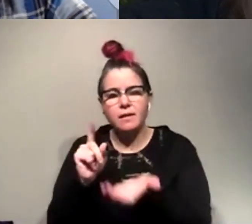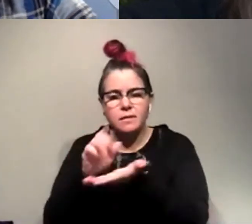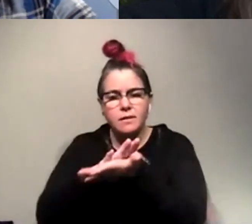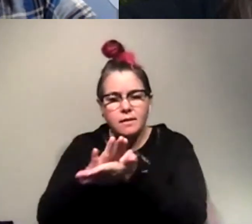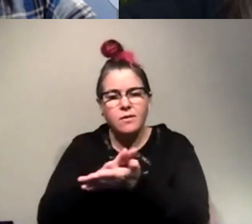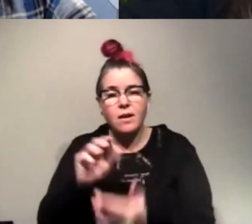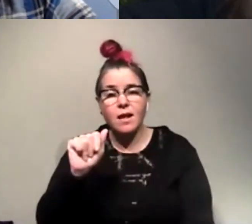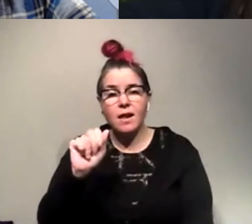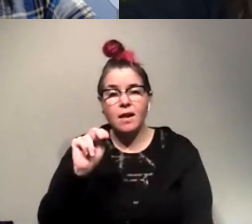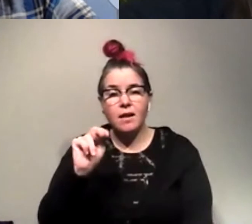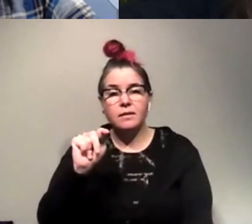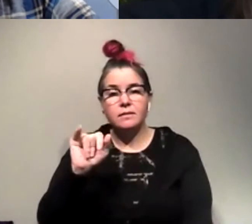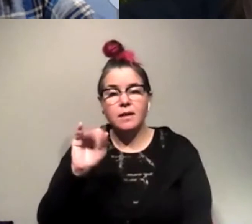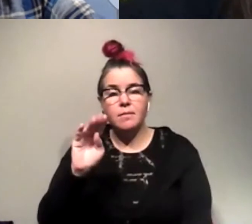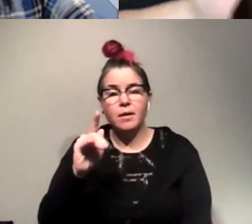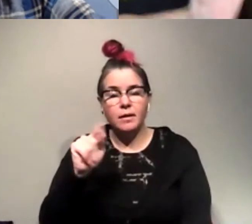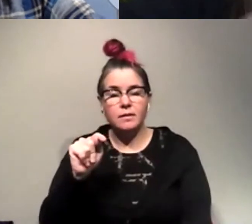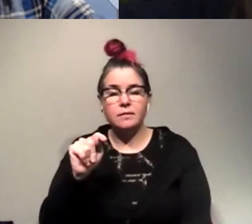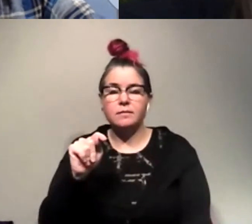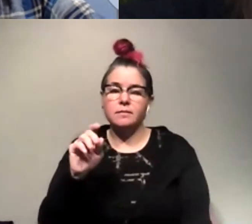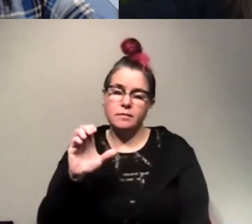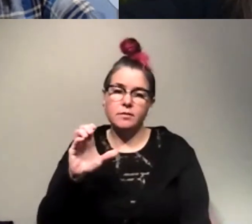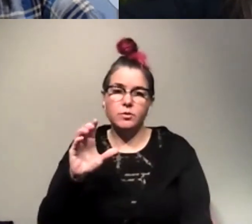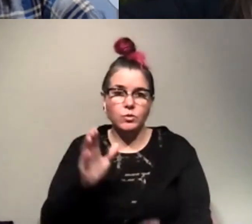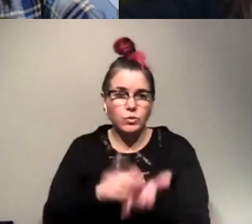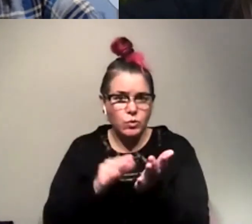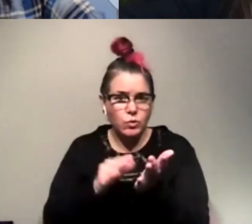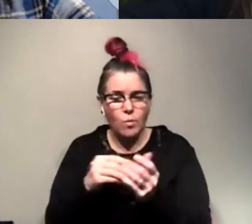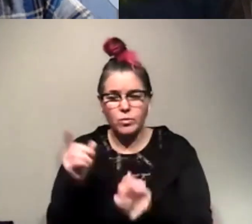soaps during COVID, but also like in the last, let's say 20 years?